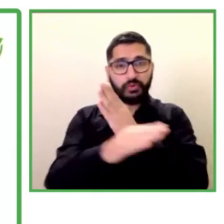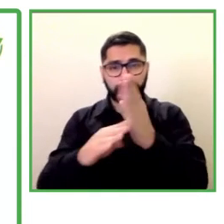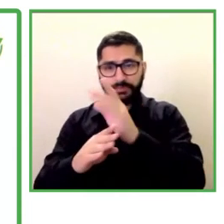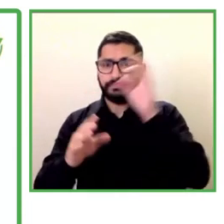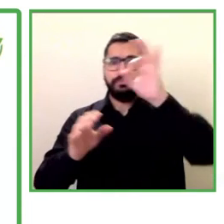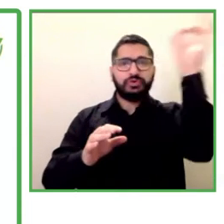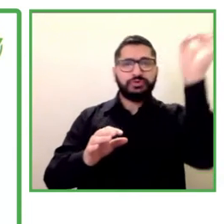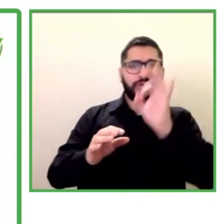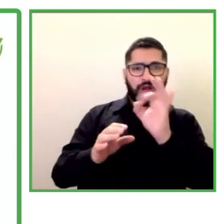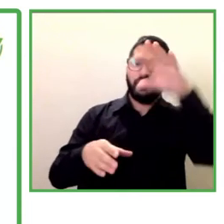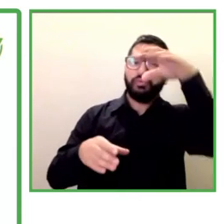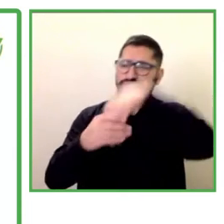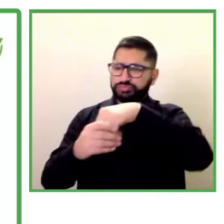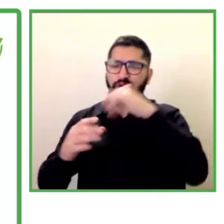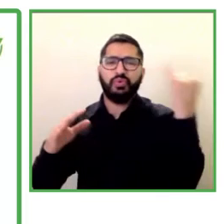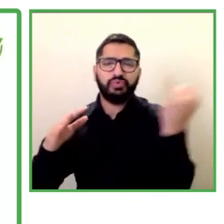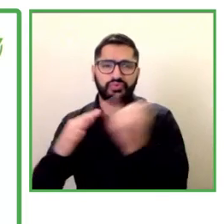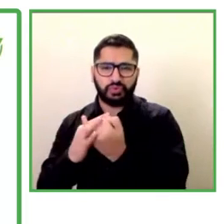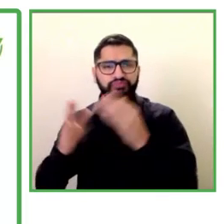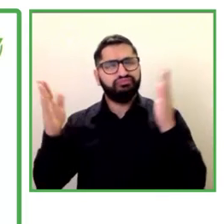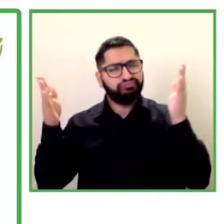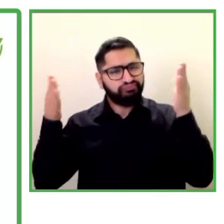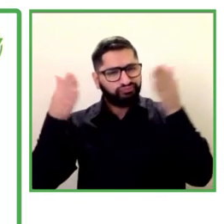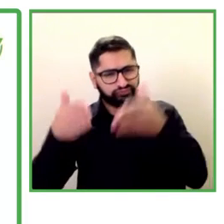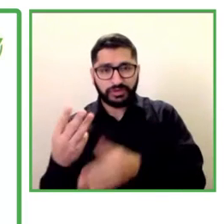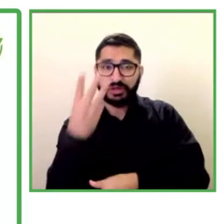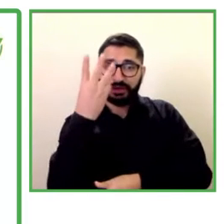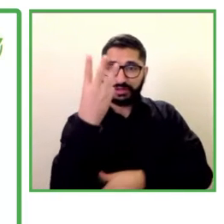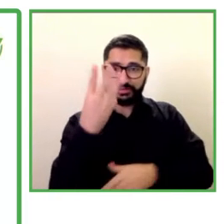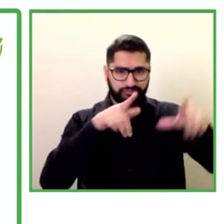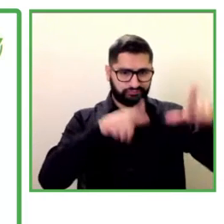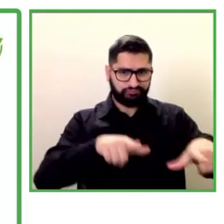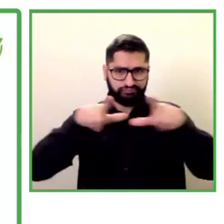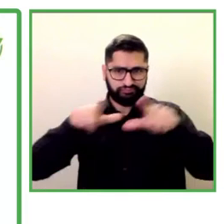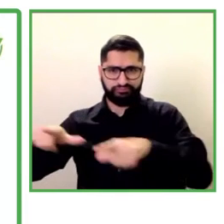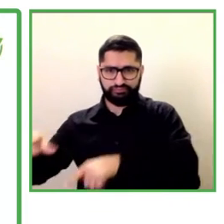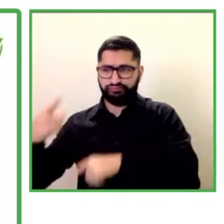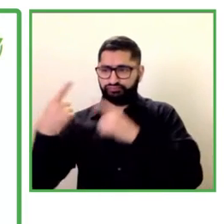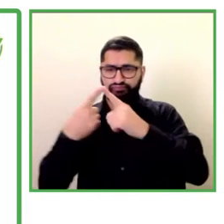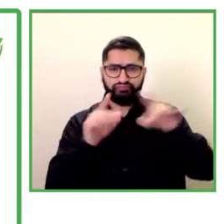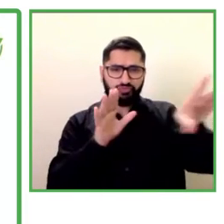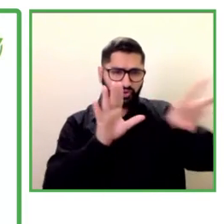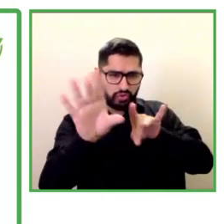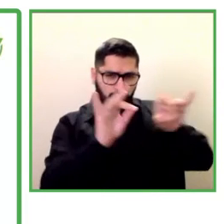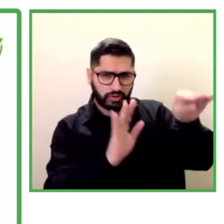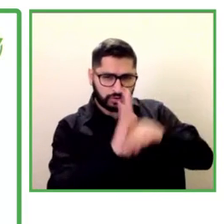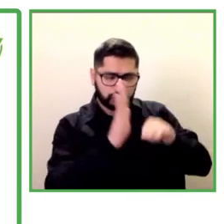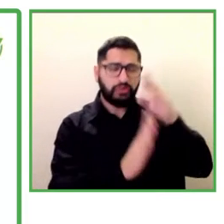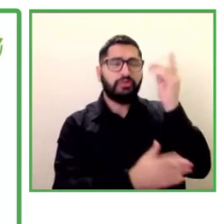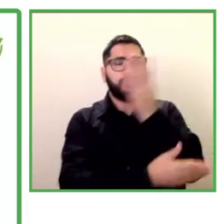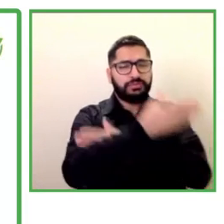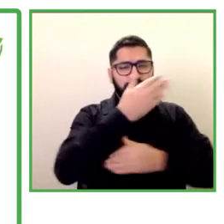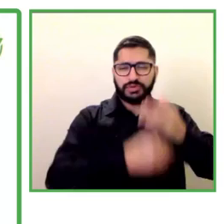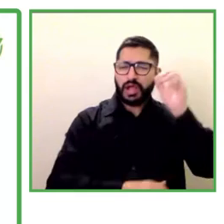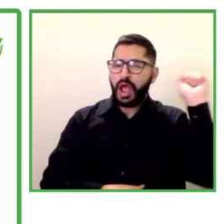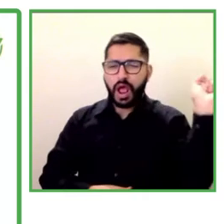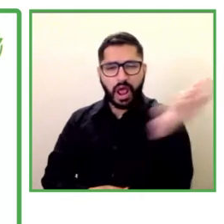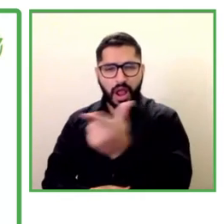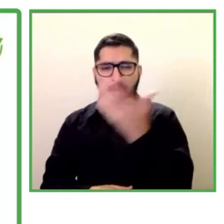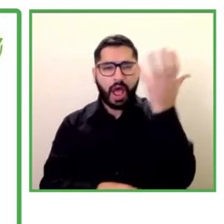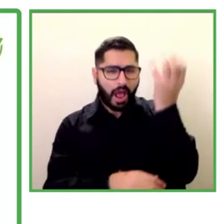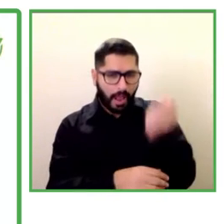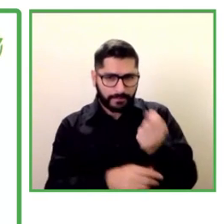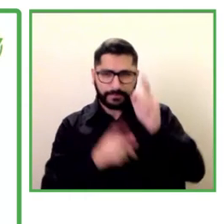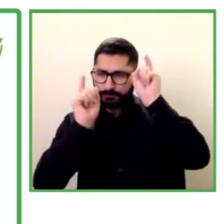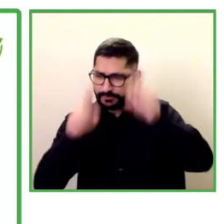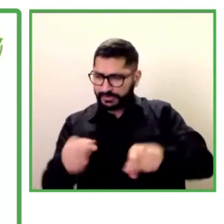and we need to focus on three areas mainly. The hiring of people with disabilities and everything that this involves. So a change